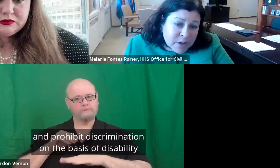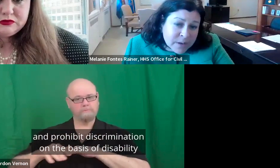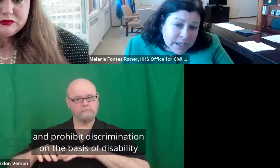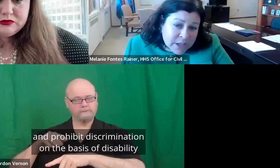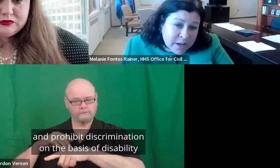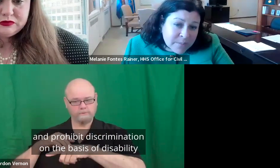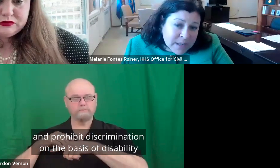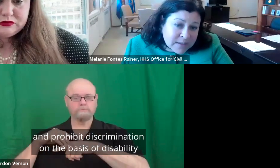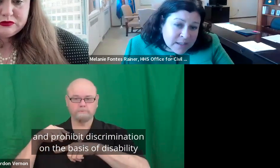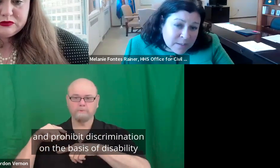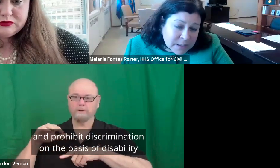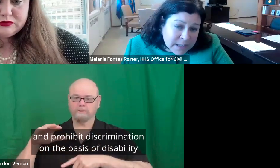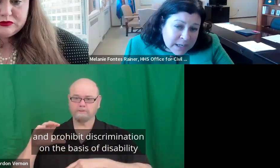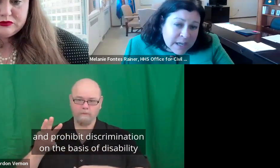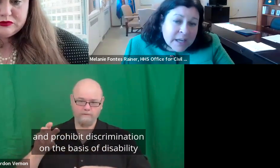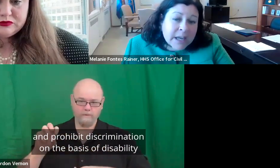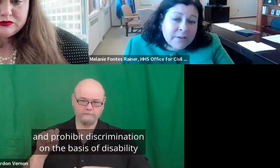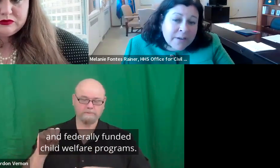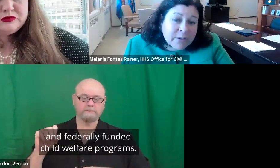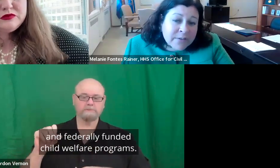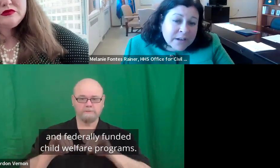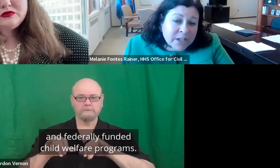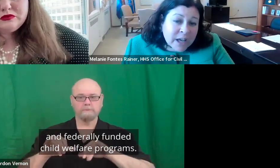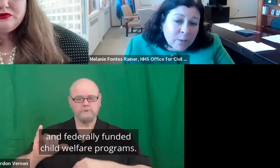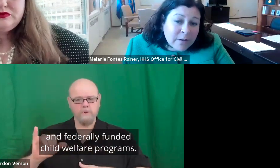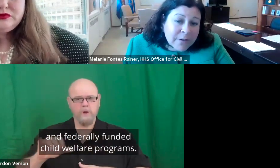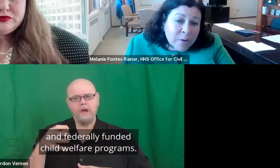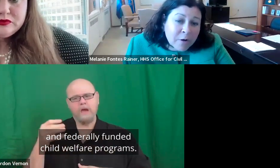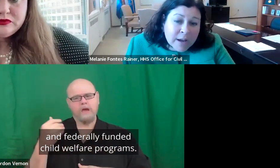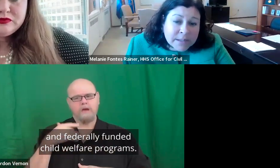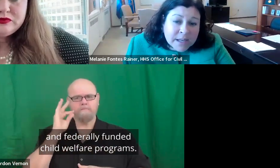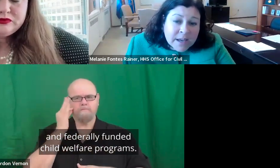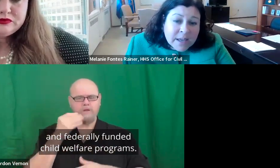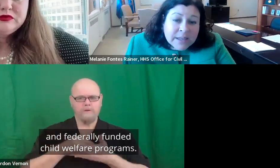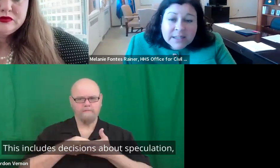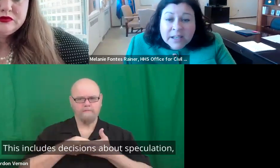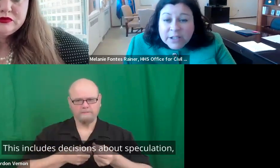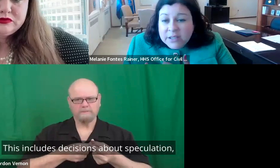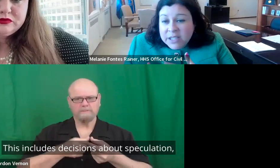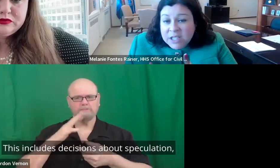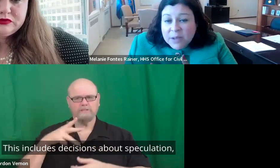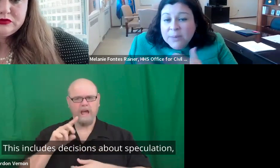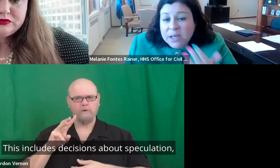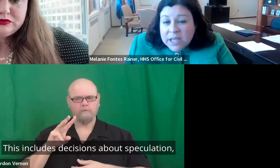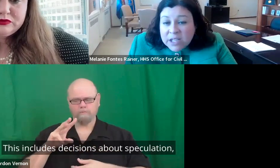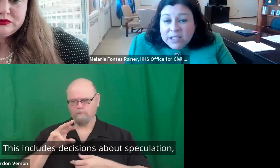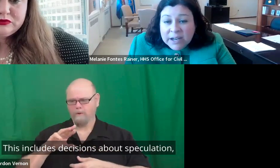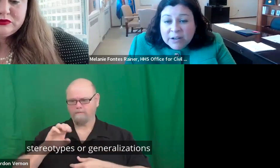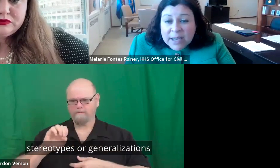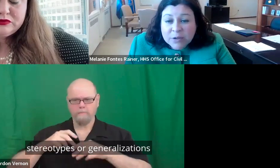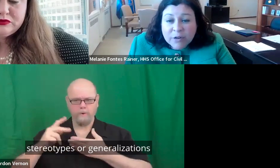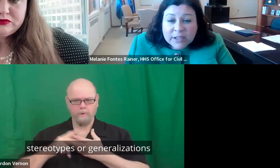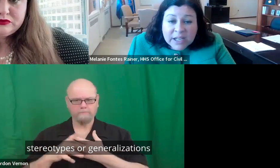and prohibit discrimination on the basis of disability in federally funded child welfare programs. This includes decisions about